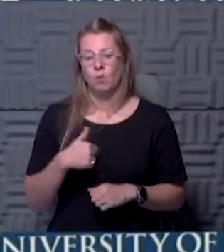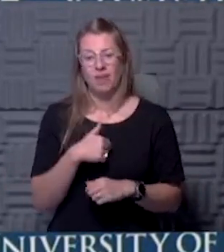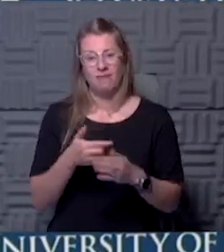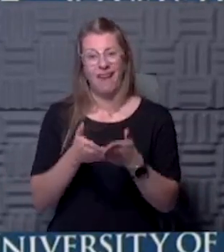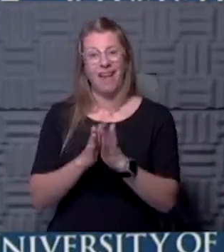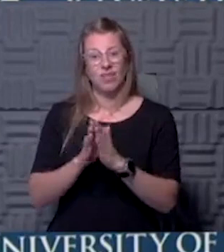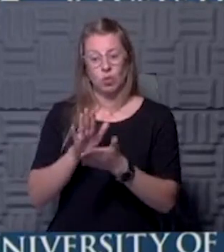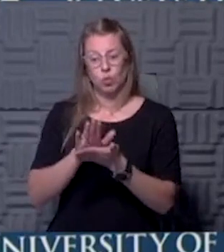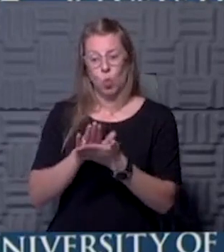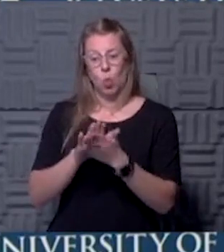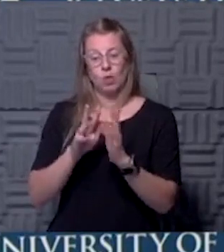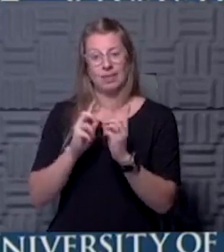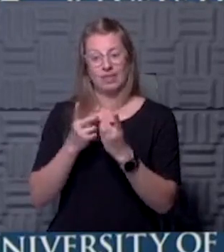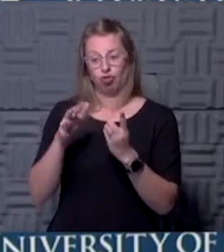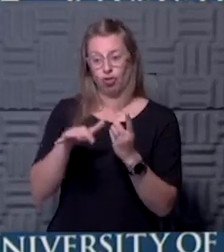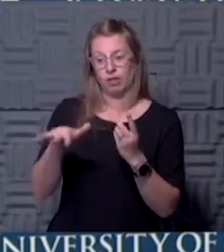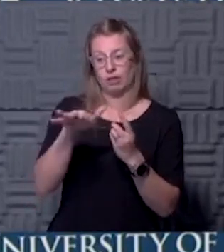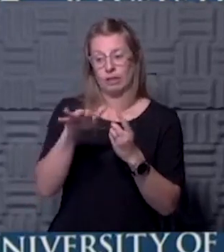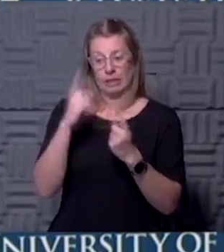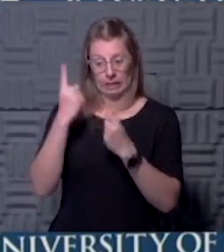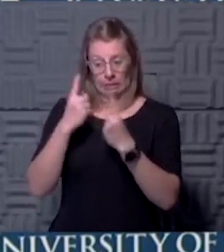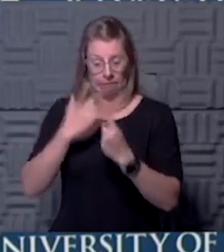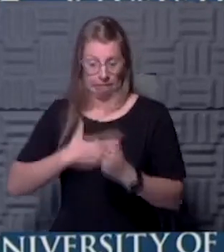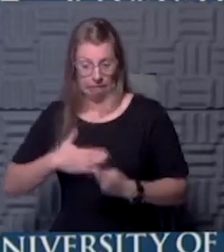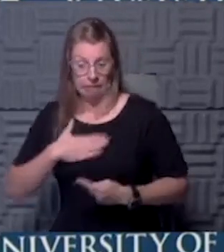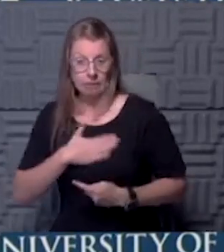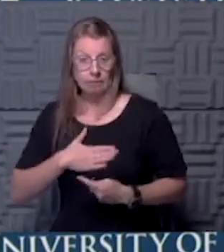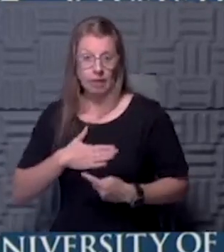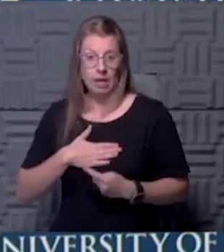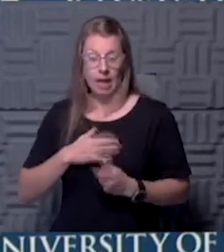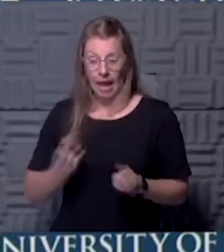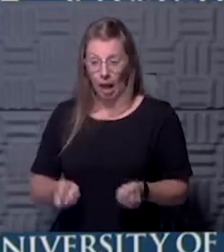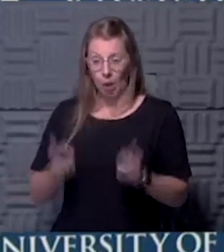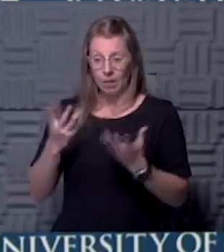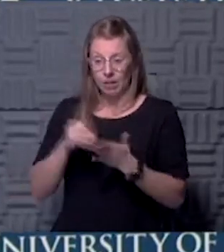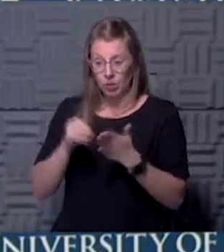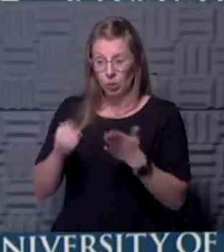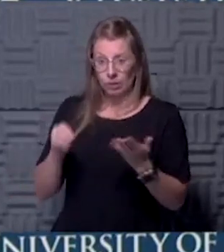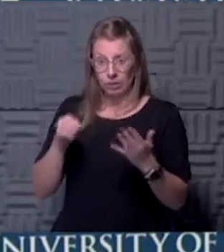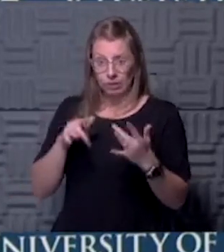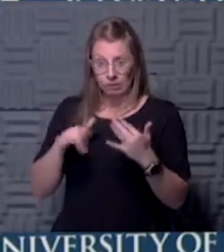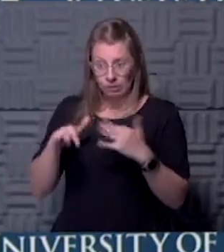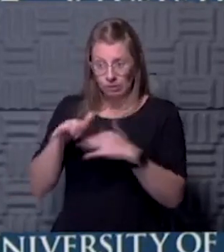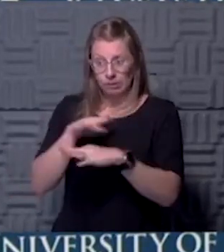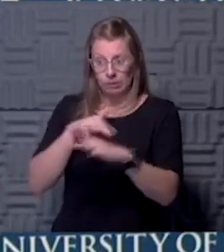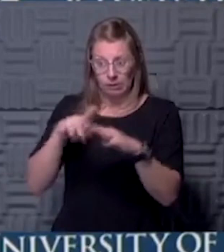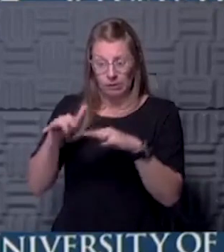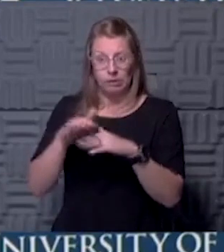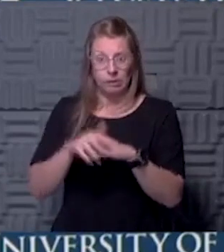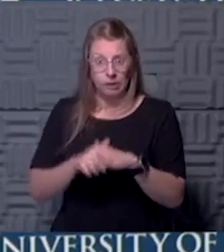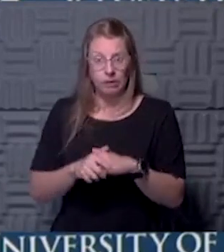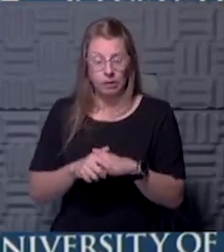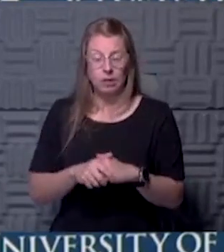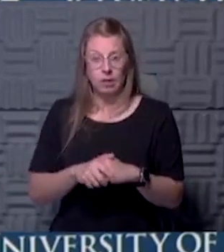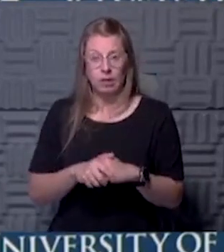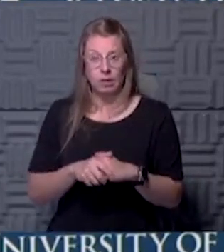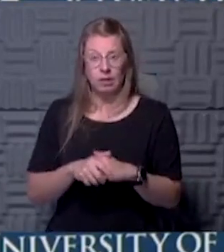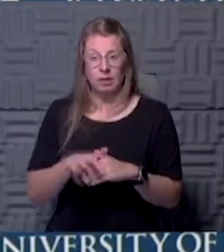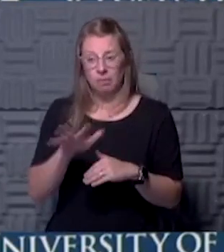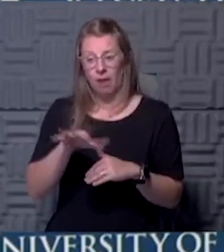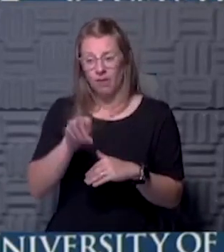school districts to consider, though, thinking about the density of students. And so, you know, getting that to be at